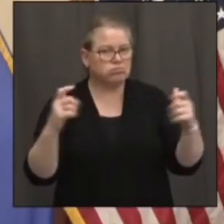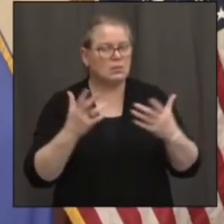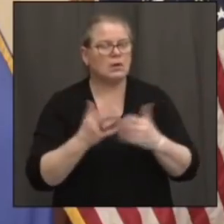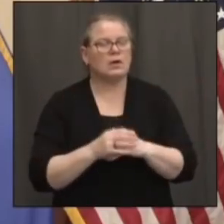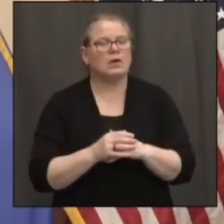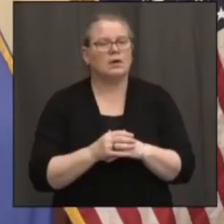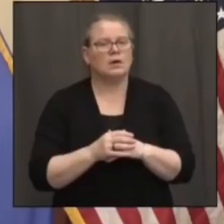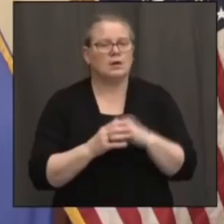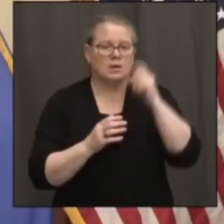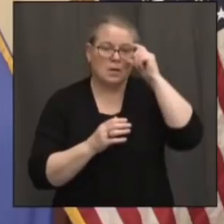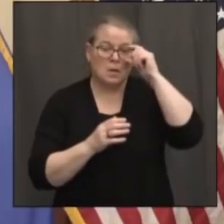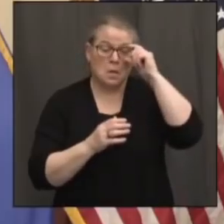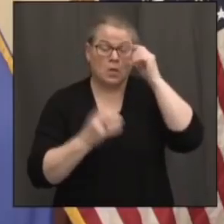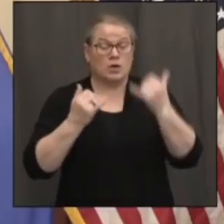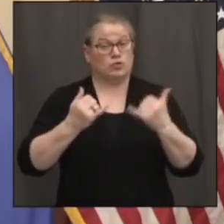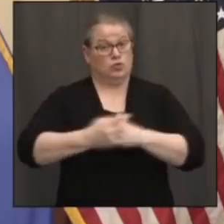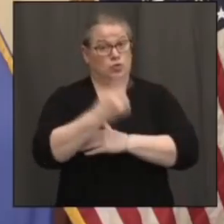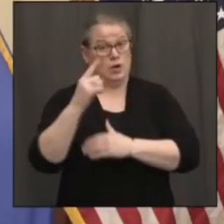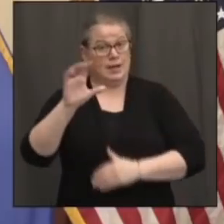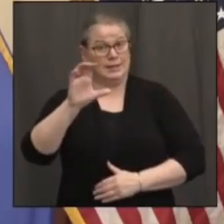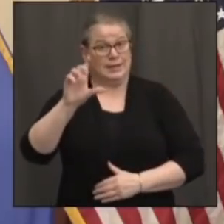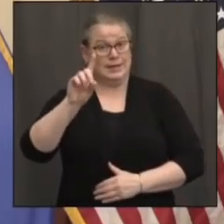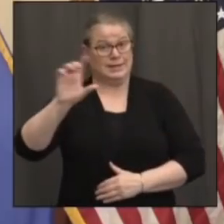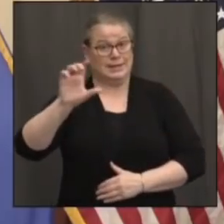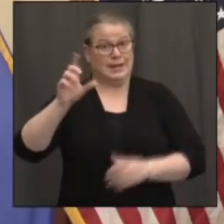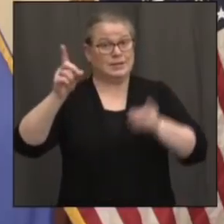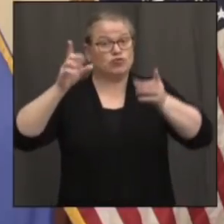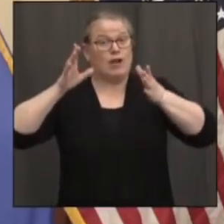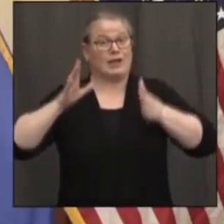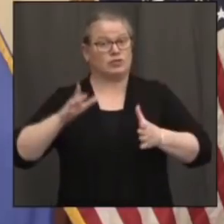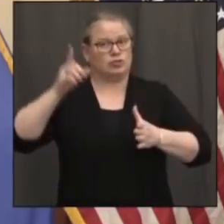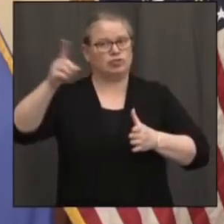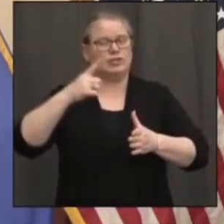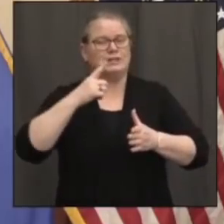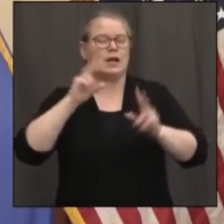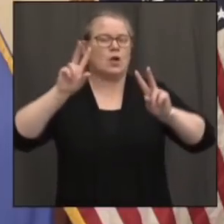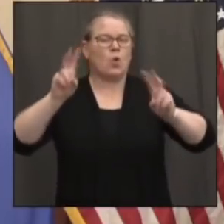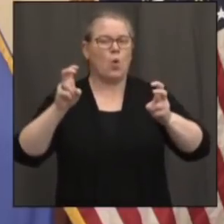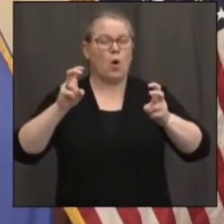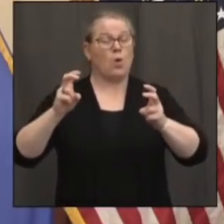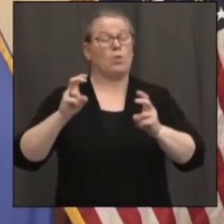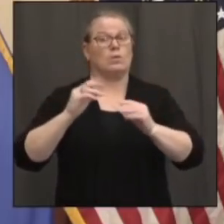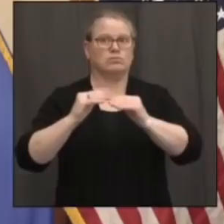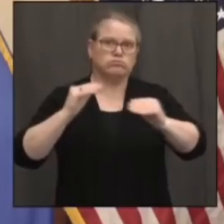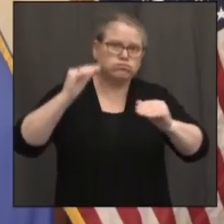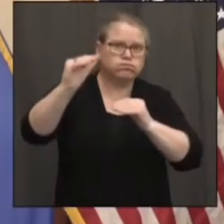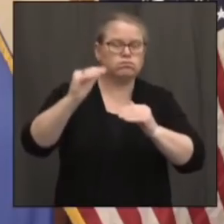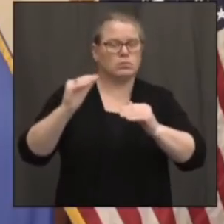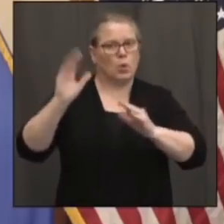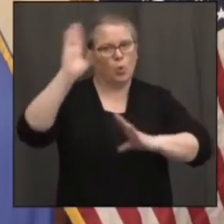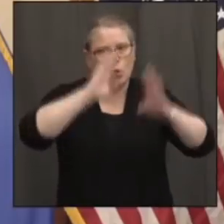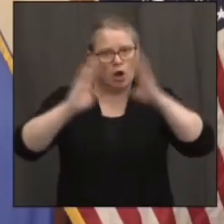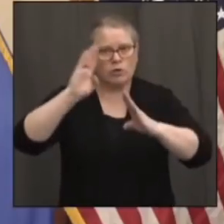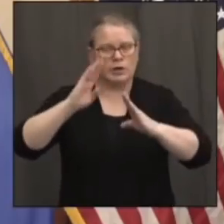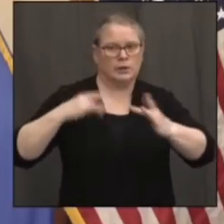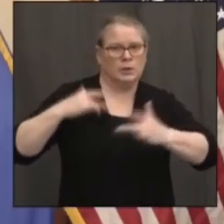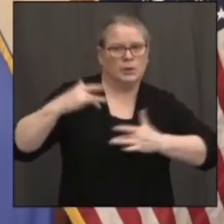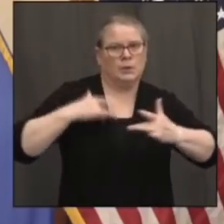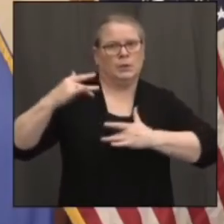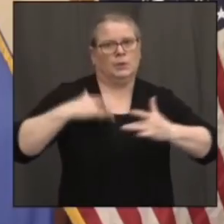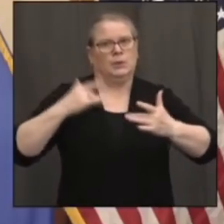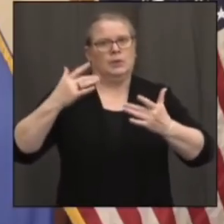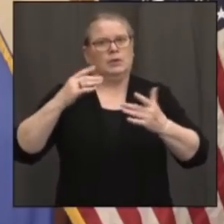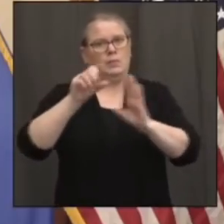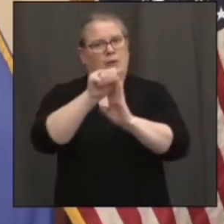director said today that she's, quote, really worried about states doing just that, given the number of variants out there. How would you respond to